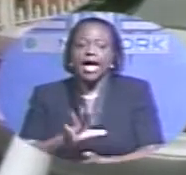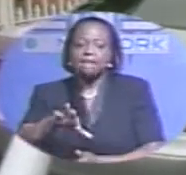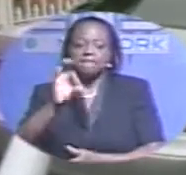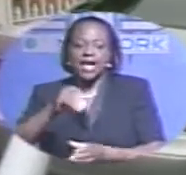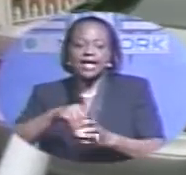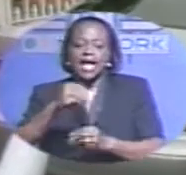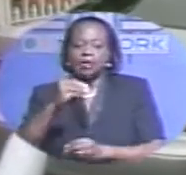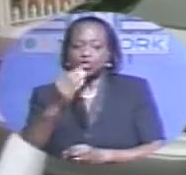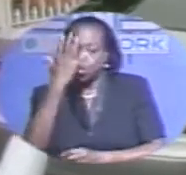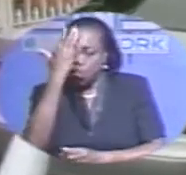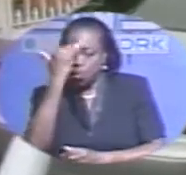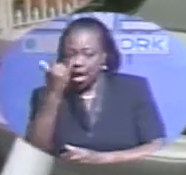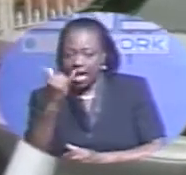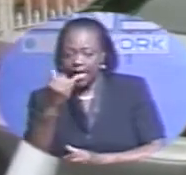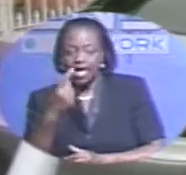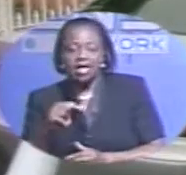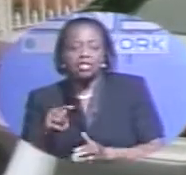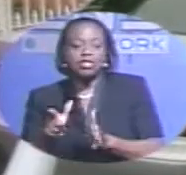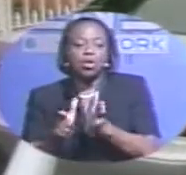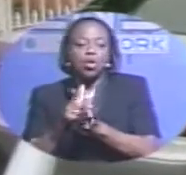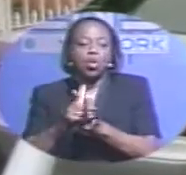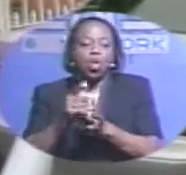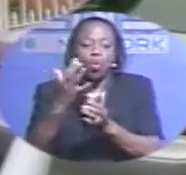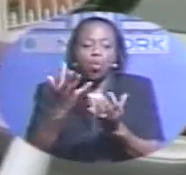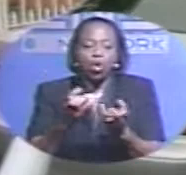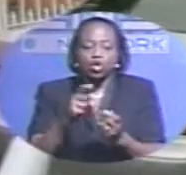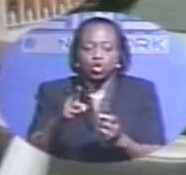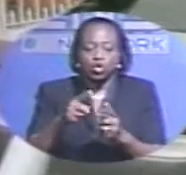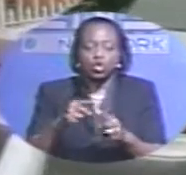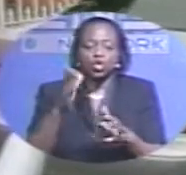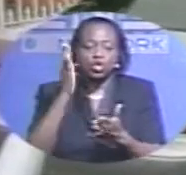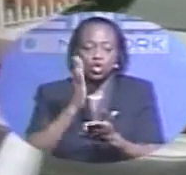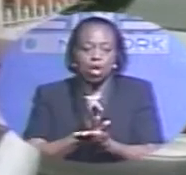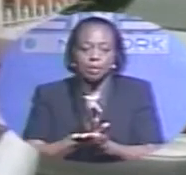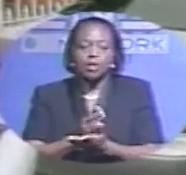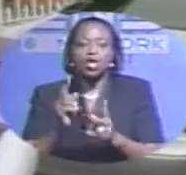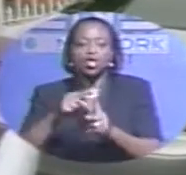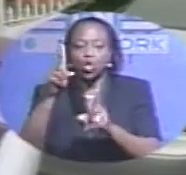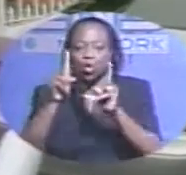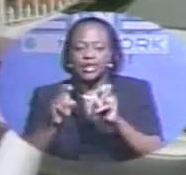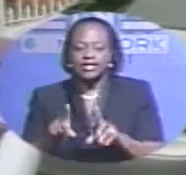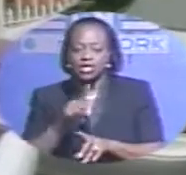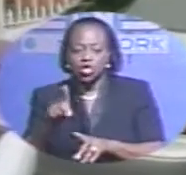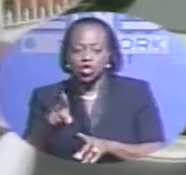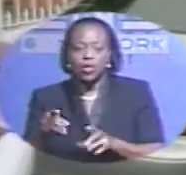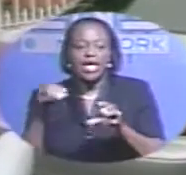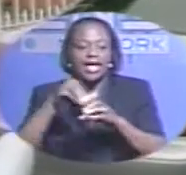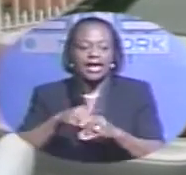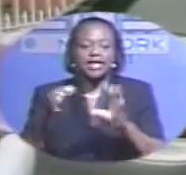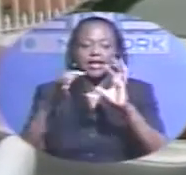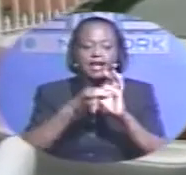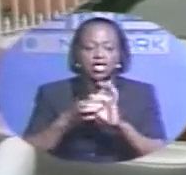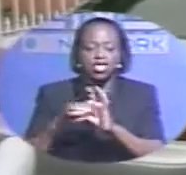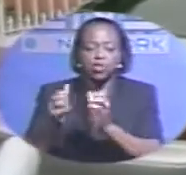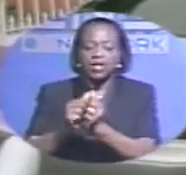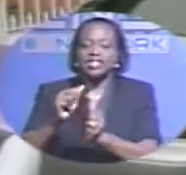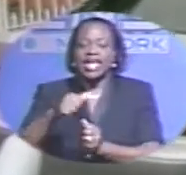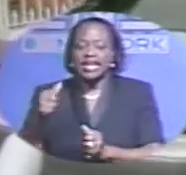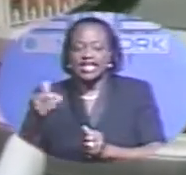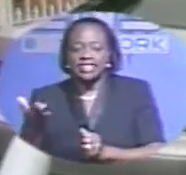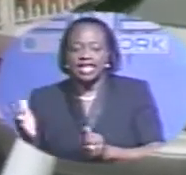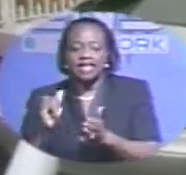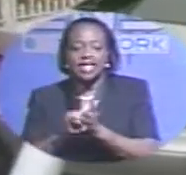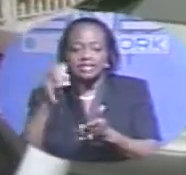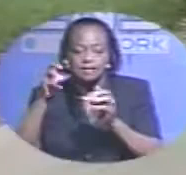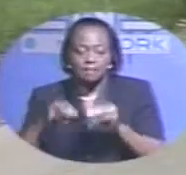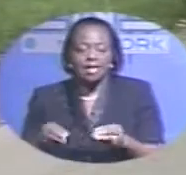reason for law enforcement officers wanting to stop you, to question you in connection with anything that might arouse